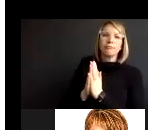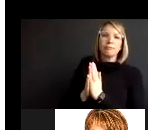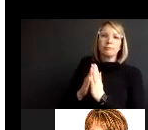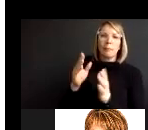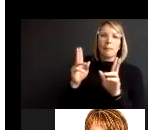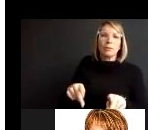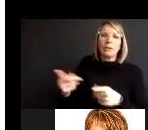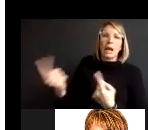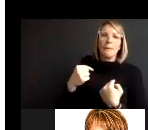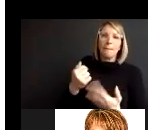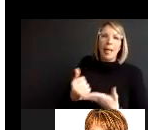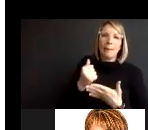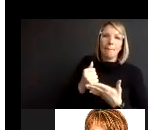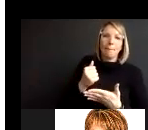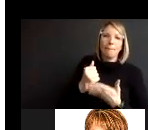medical issue.